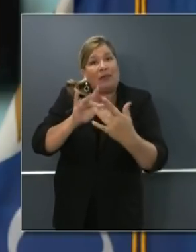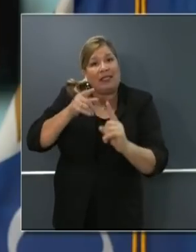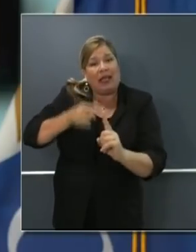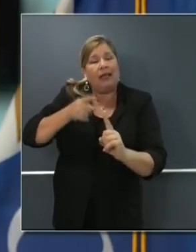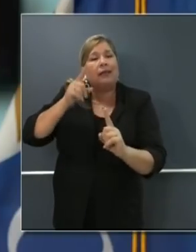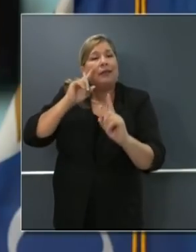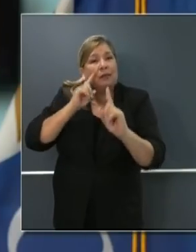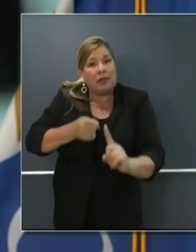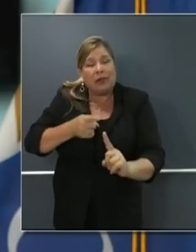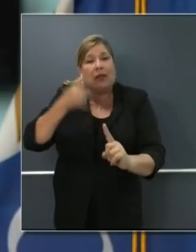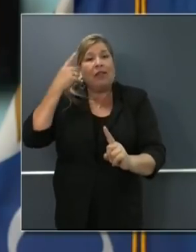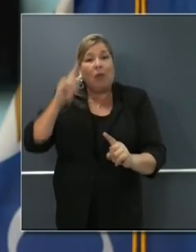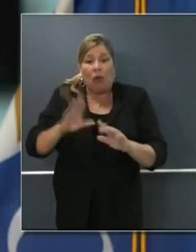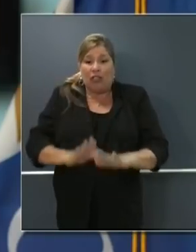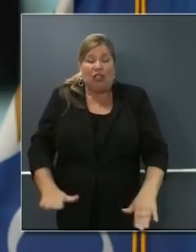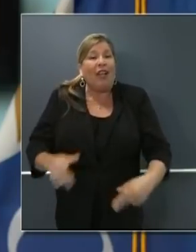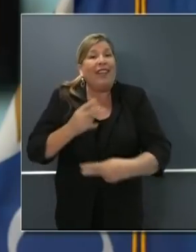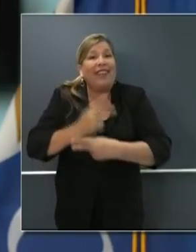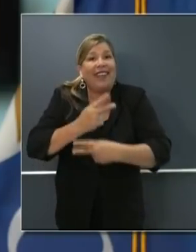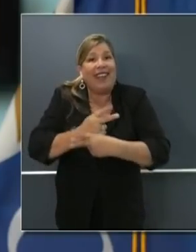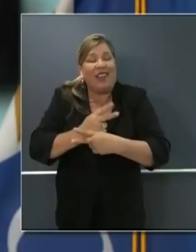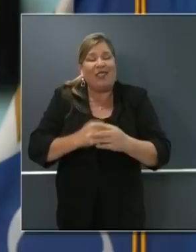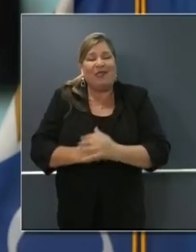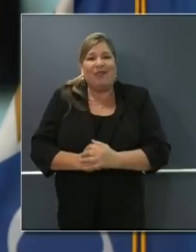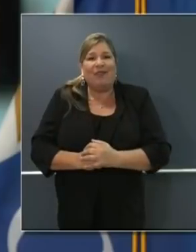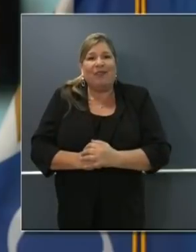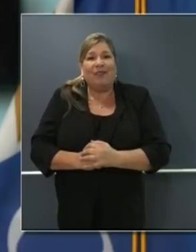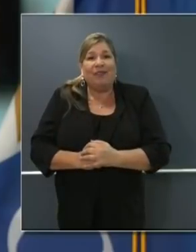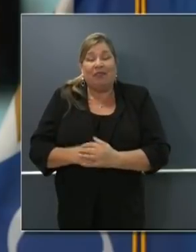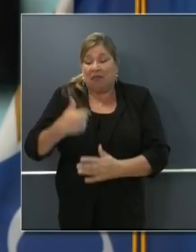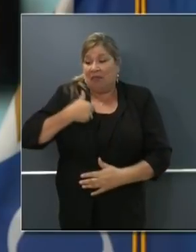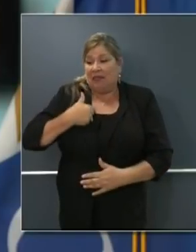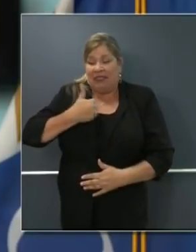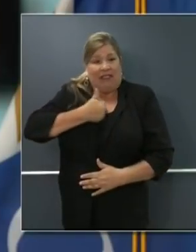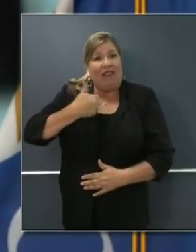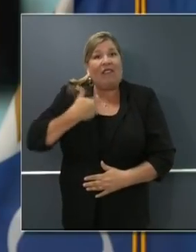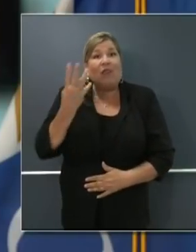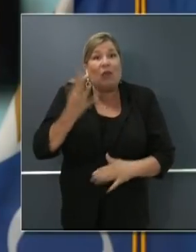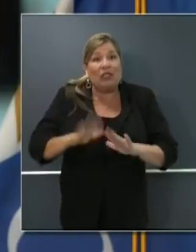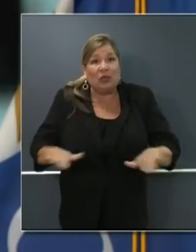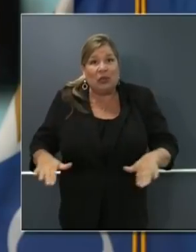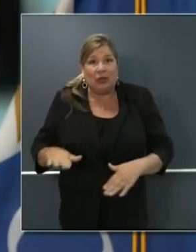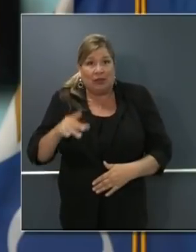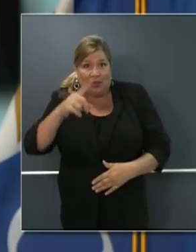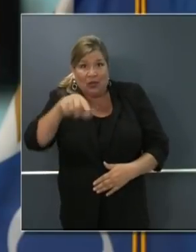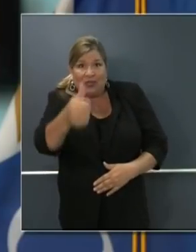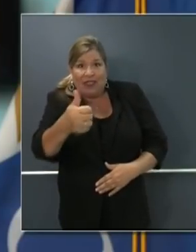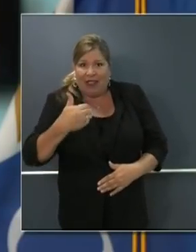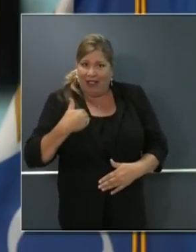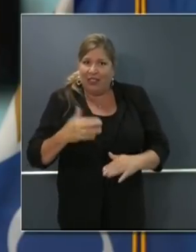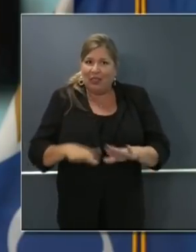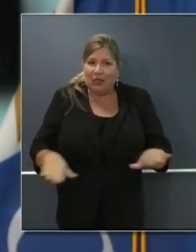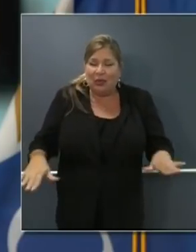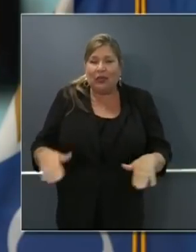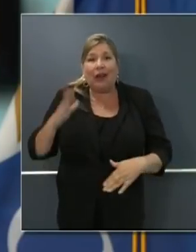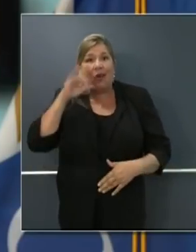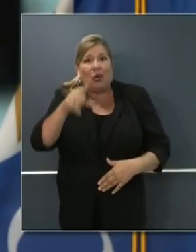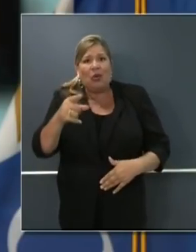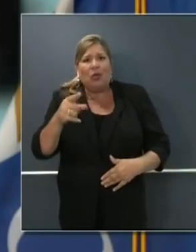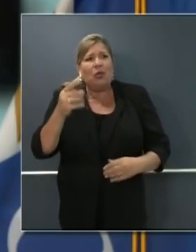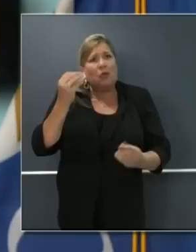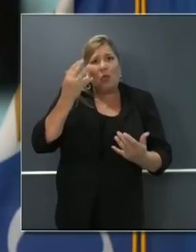childcare in this state. I've got 4 kids. Many of you watching have children, many of you hoping to get back to